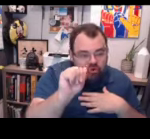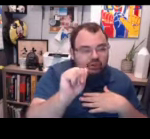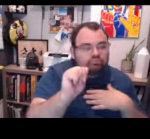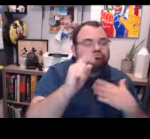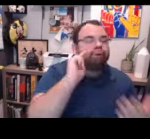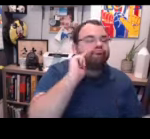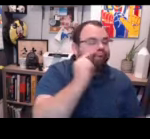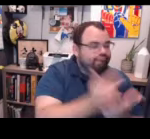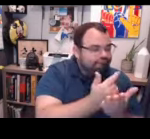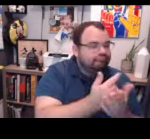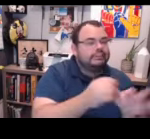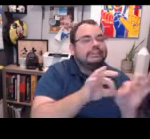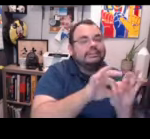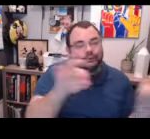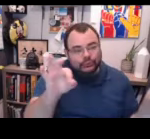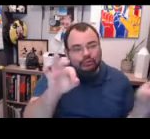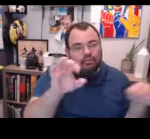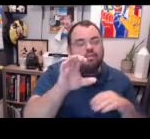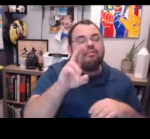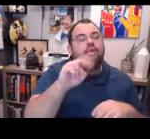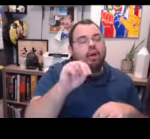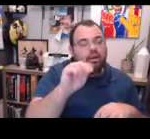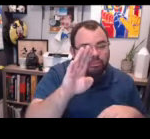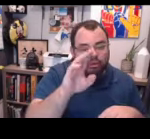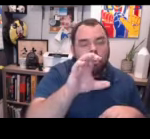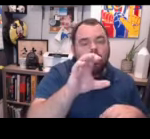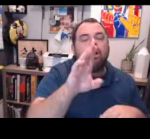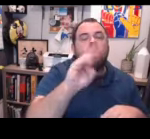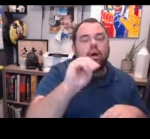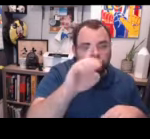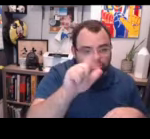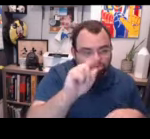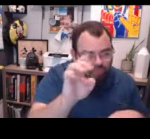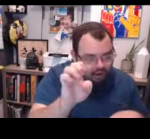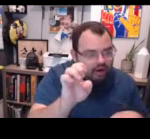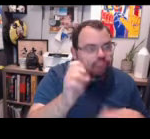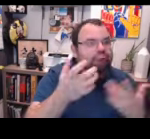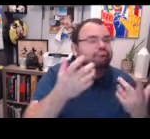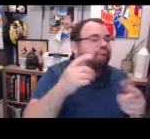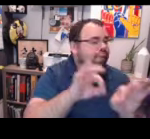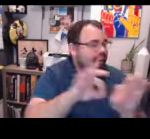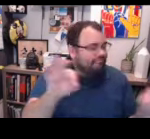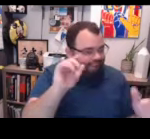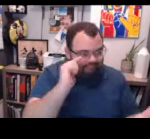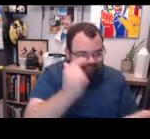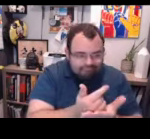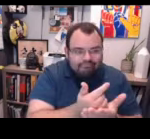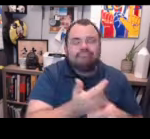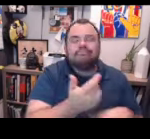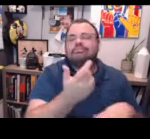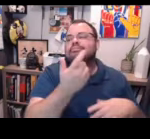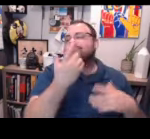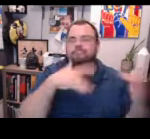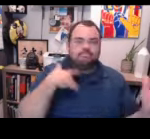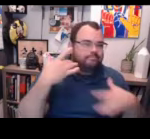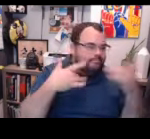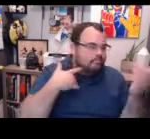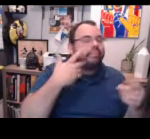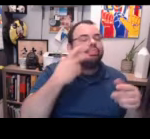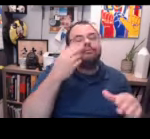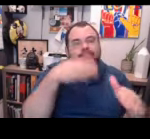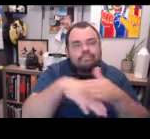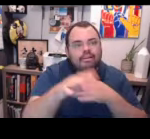sign. So I went to the University of Florida. I graduated with my degree, cum laude. So I graduated